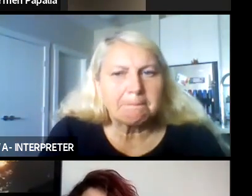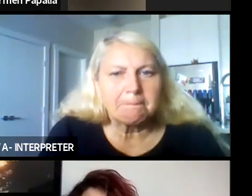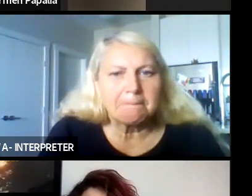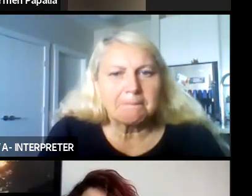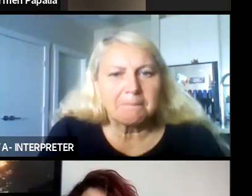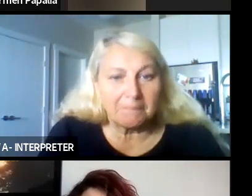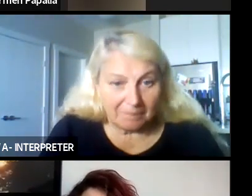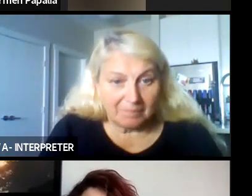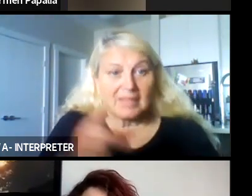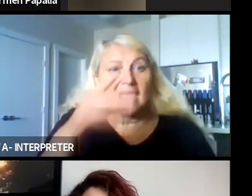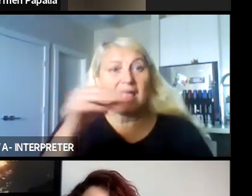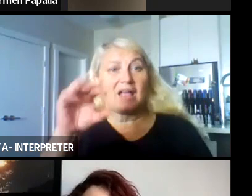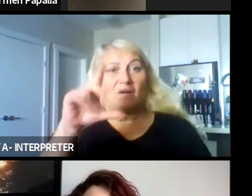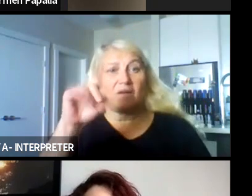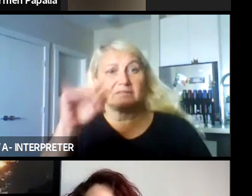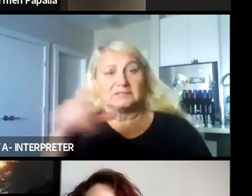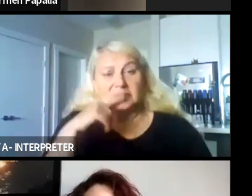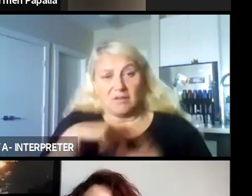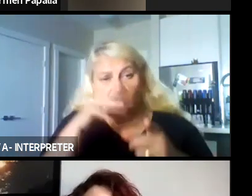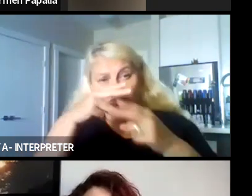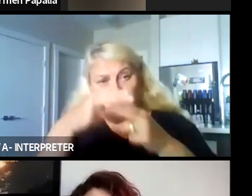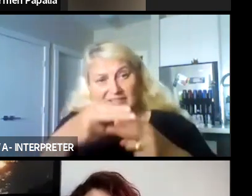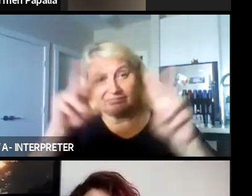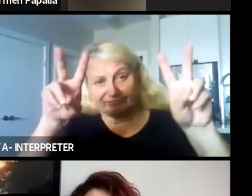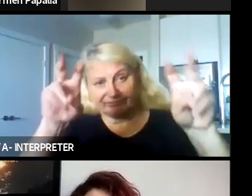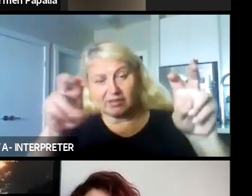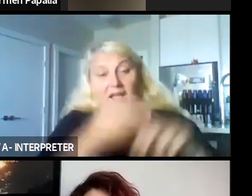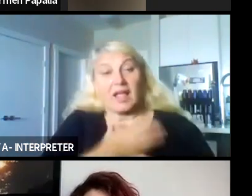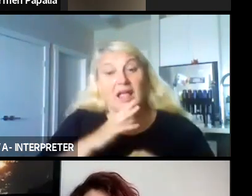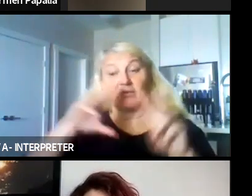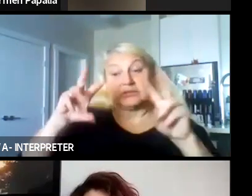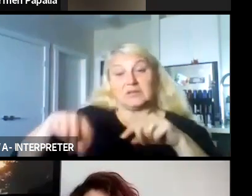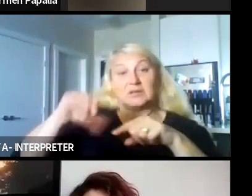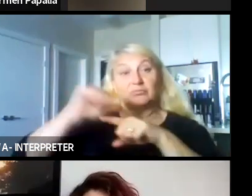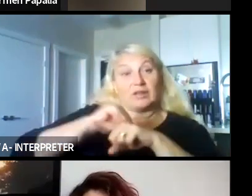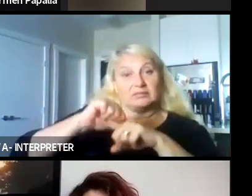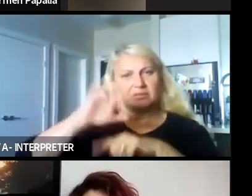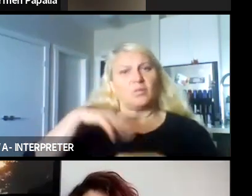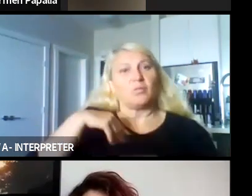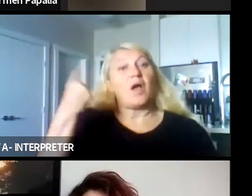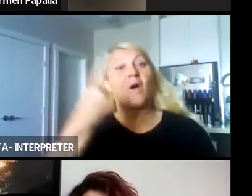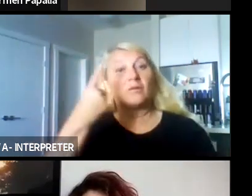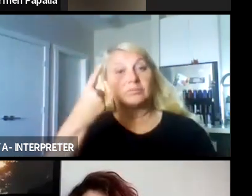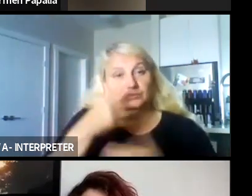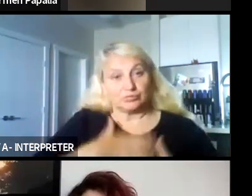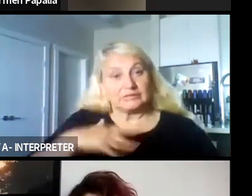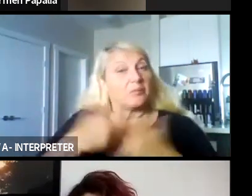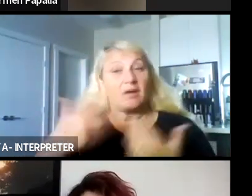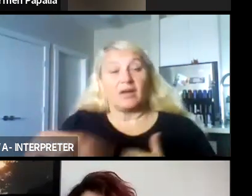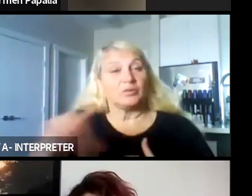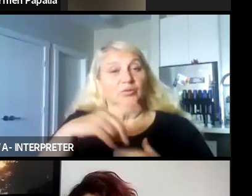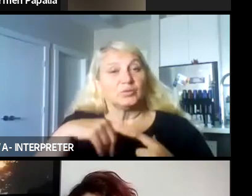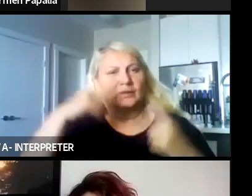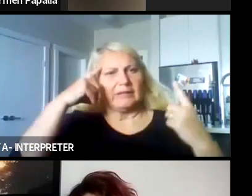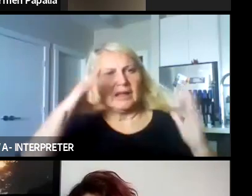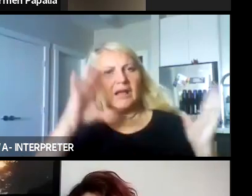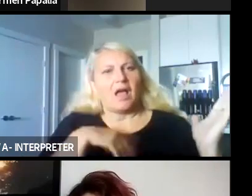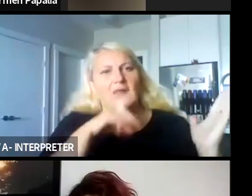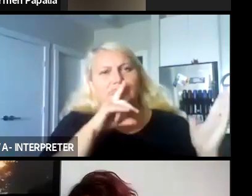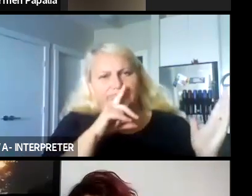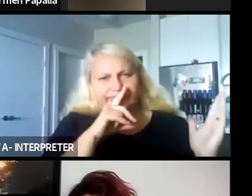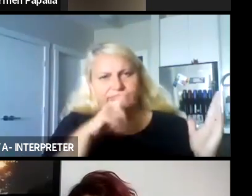And I will also name, as part of our practice, we appreciate moments to think and take time to respond.